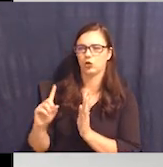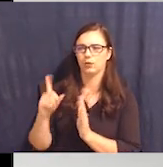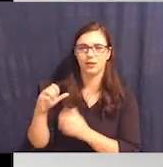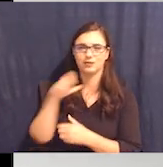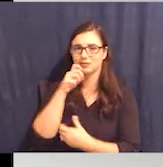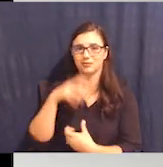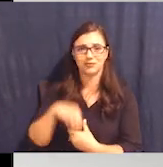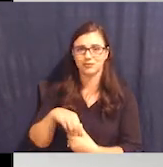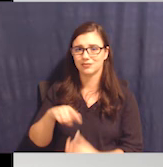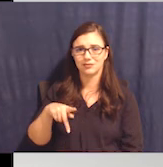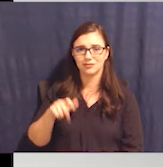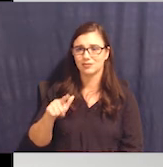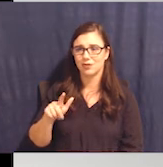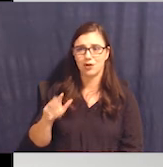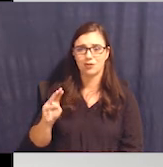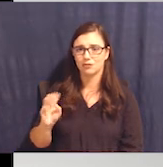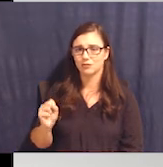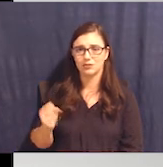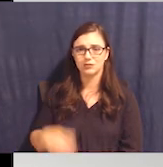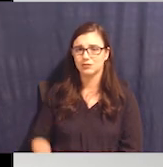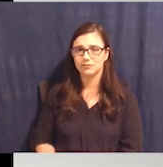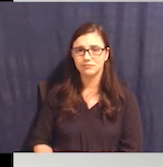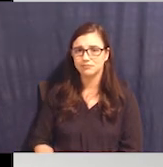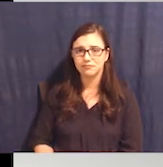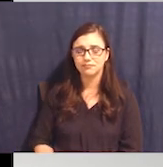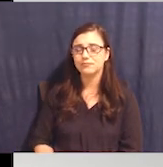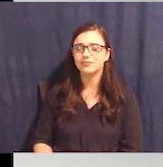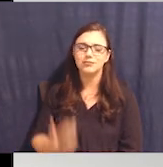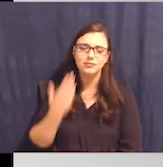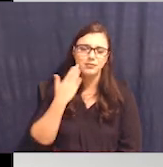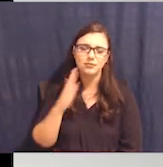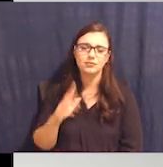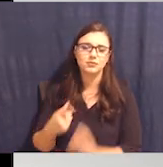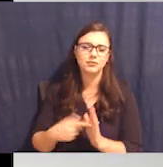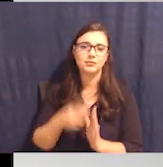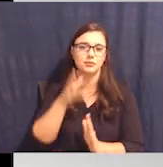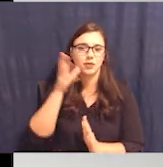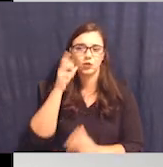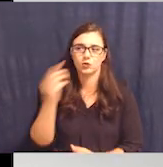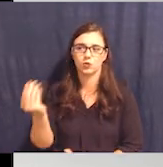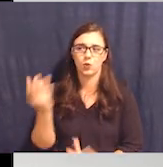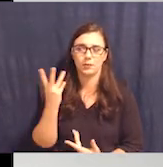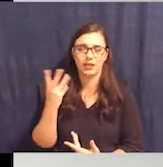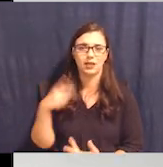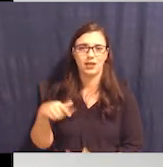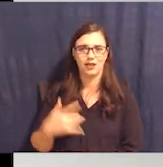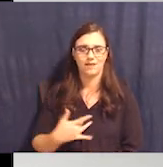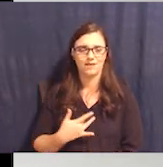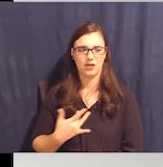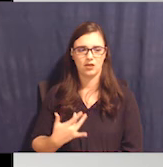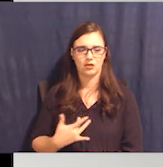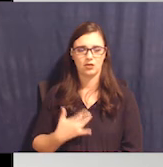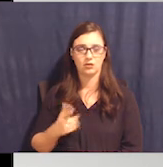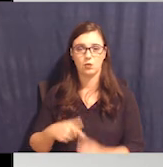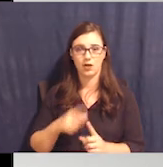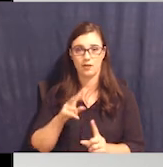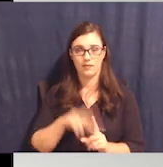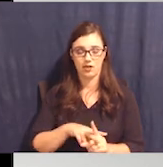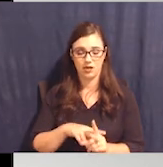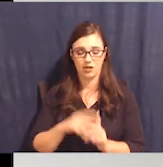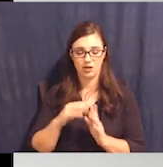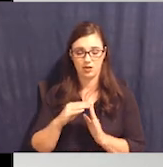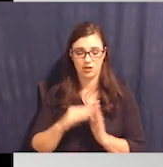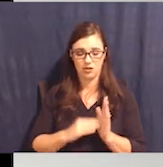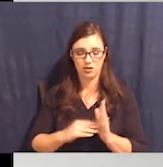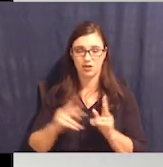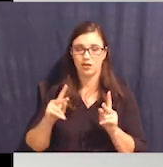writing because it isn't part of the POMS. And I don't know, sometimes some parents have said to me that they felt when